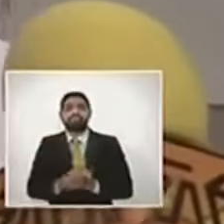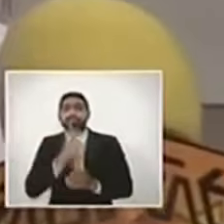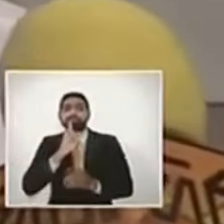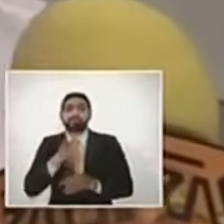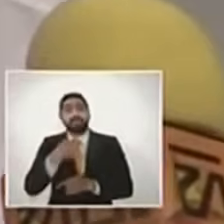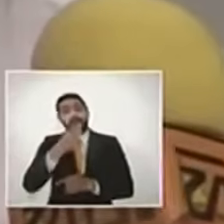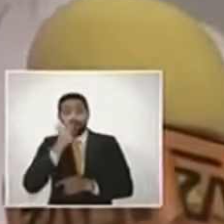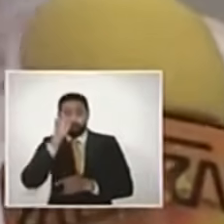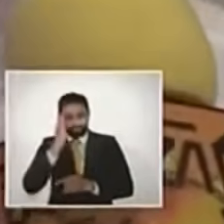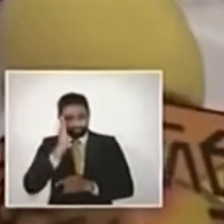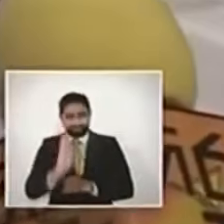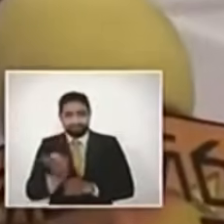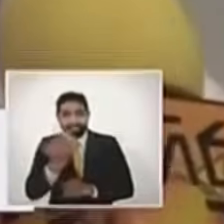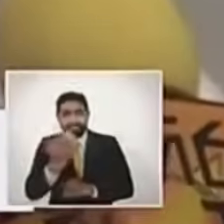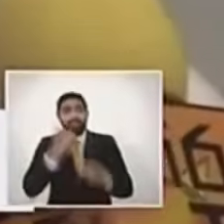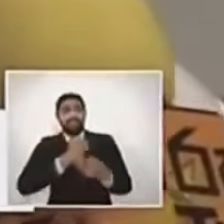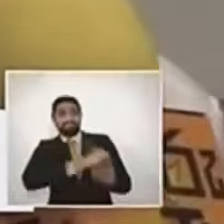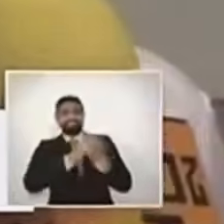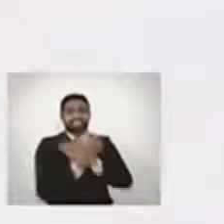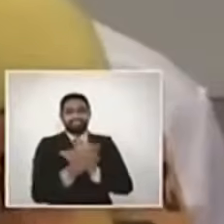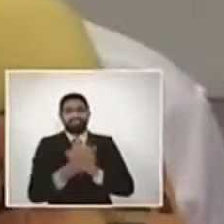occurred.